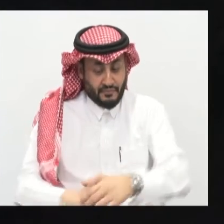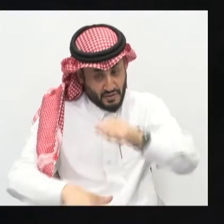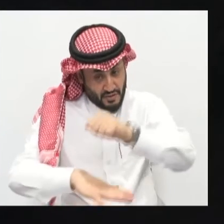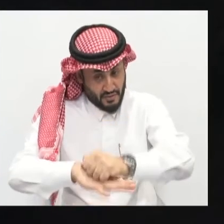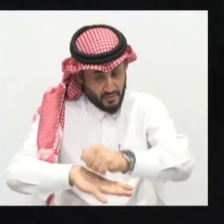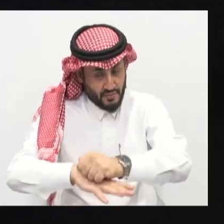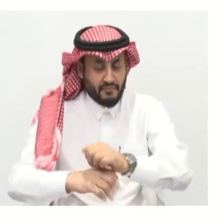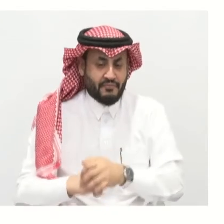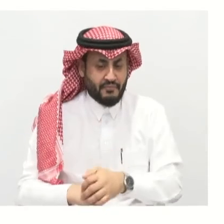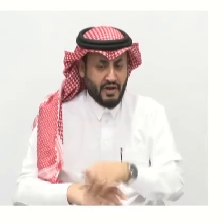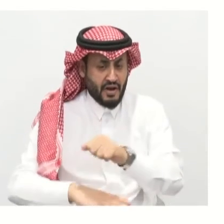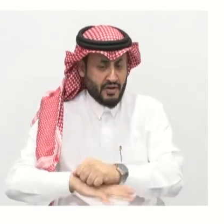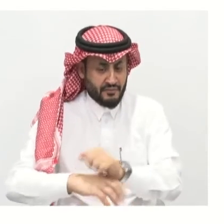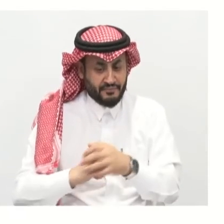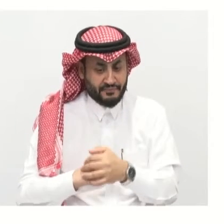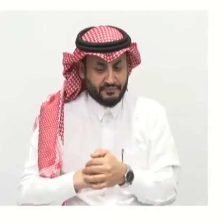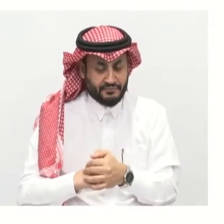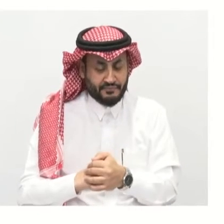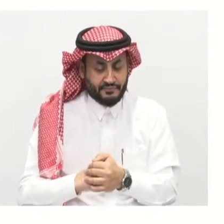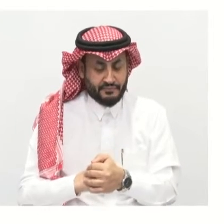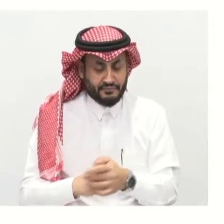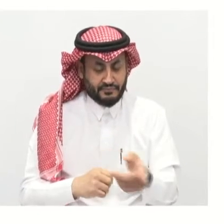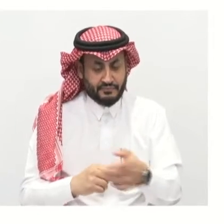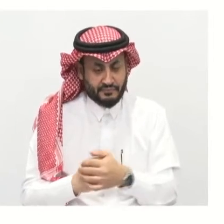on the book. Let's write this down. That